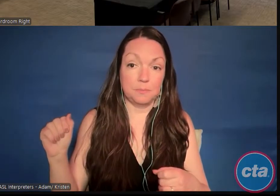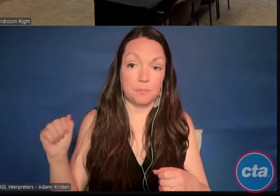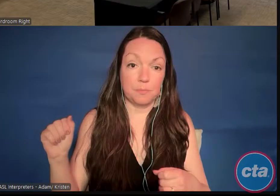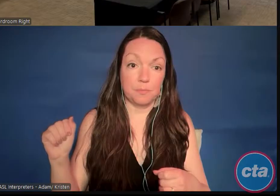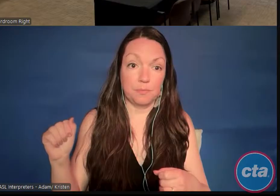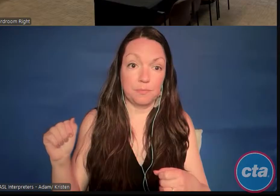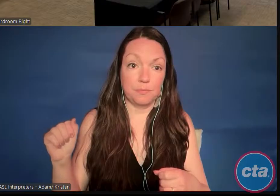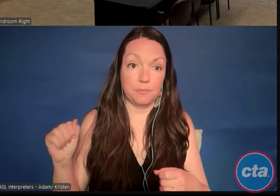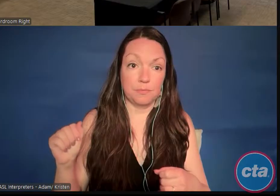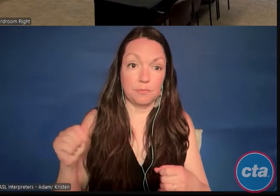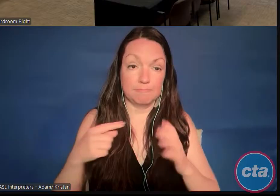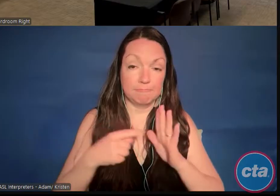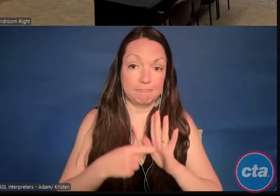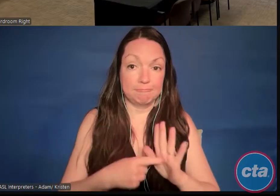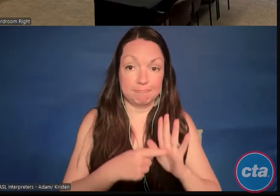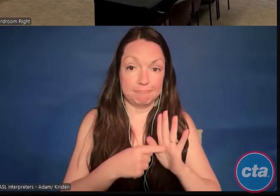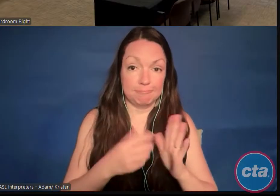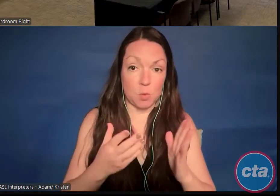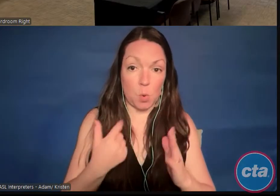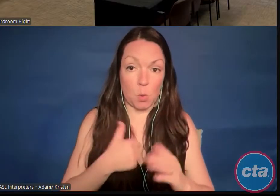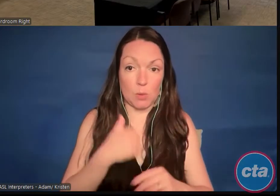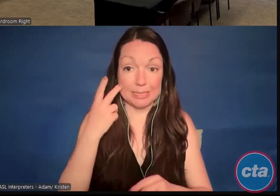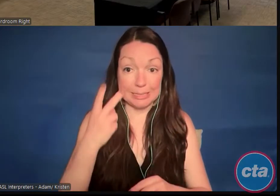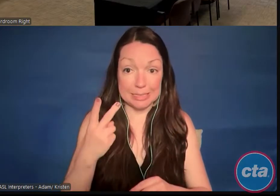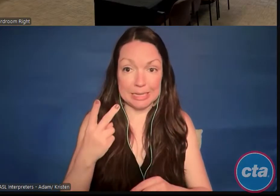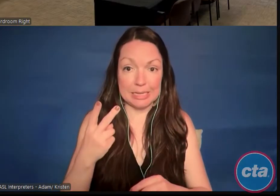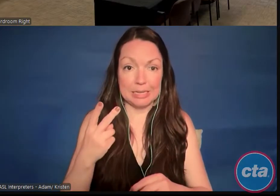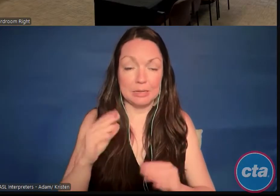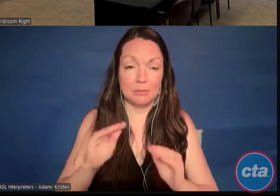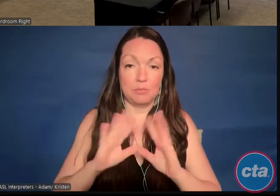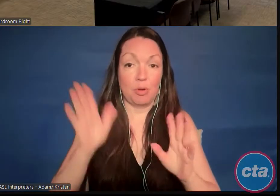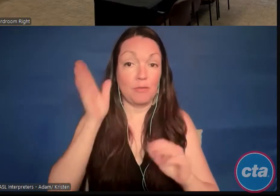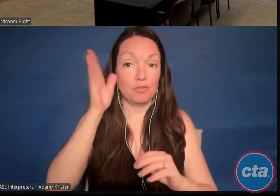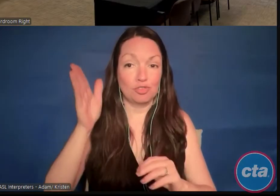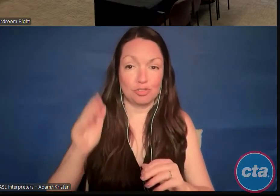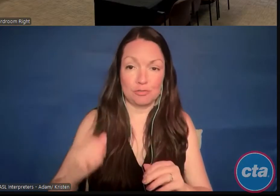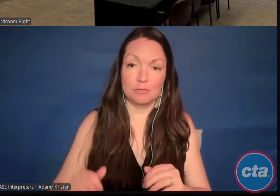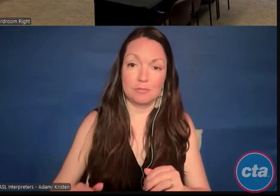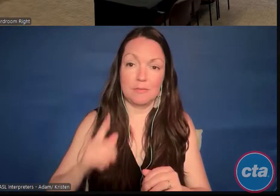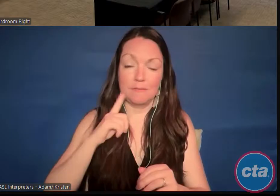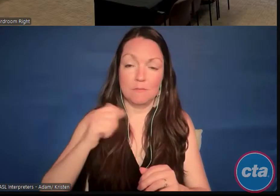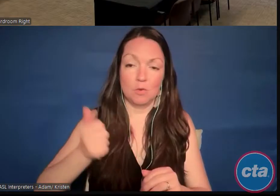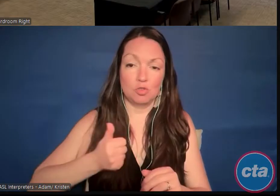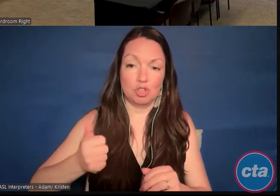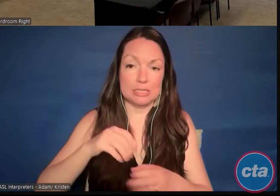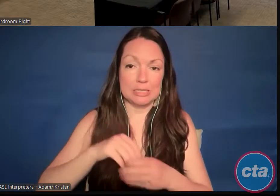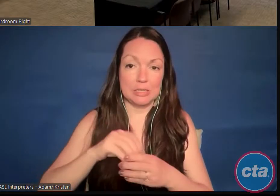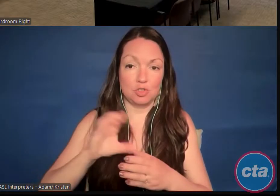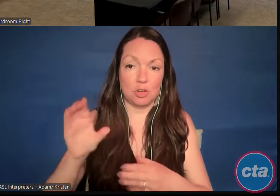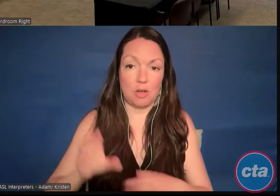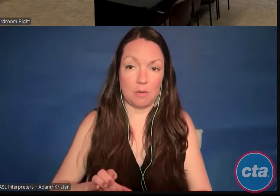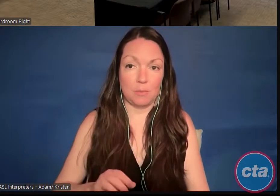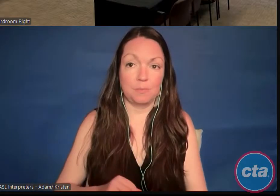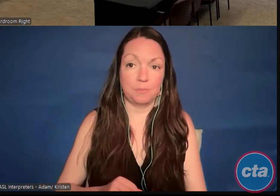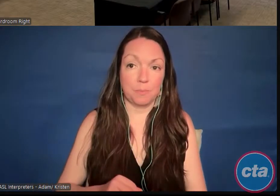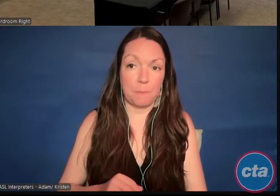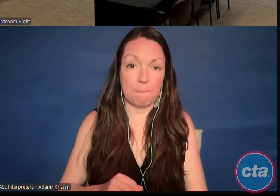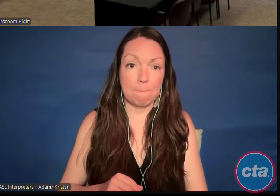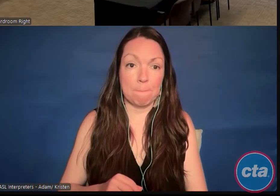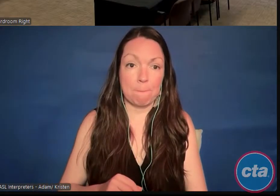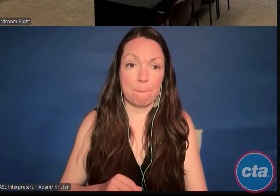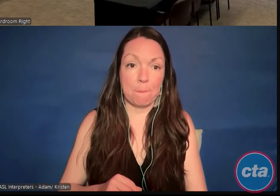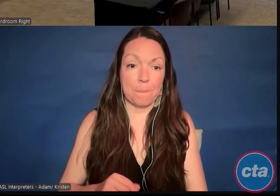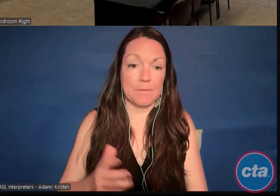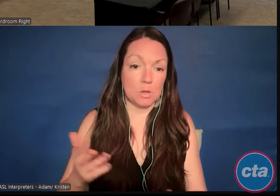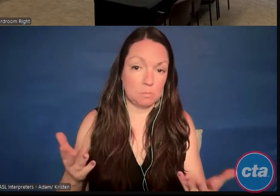speaks to what we see as a bright future for transit in Chicago. And so take a